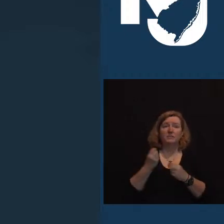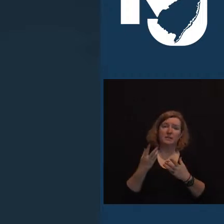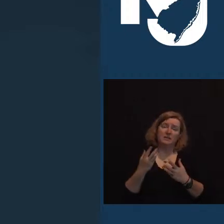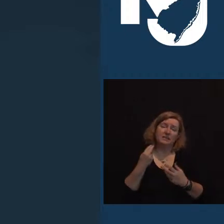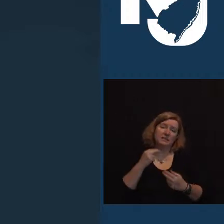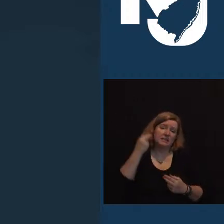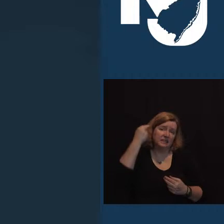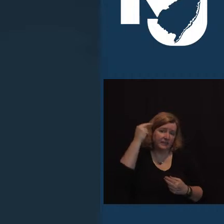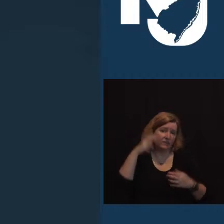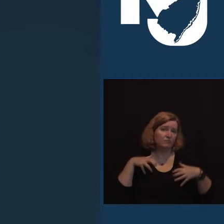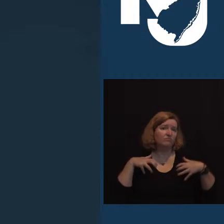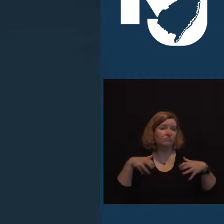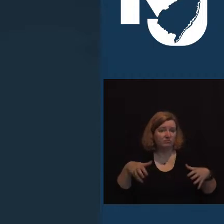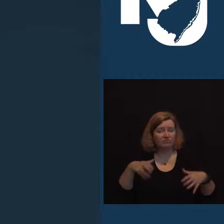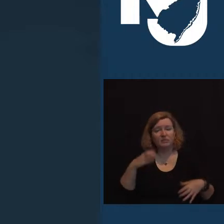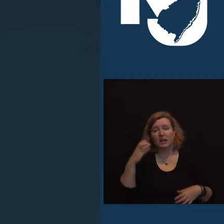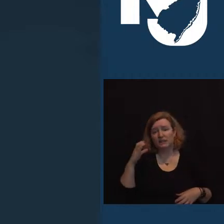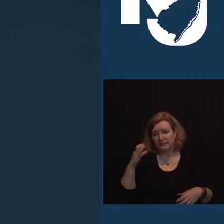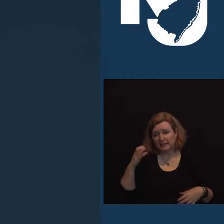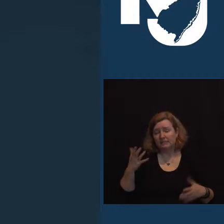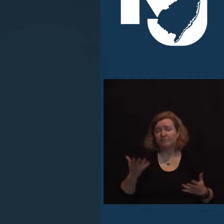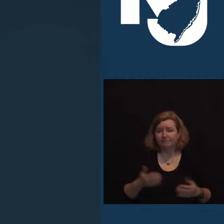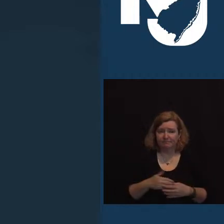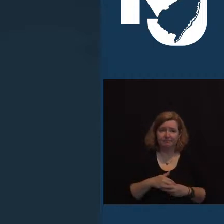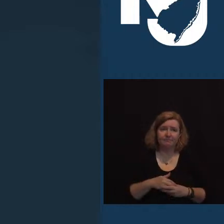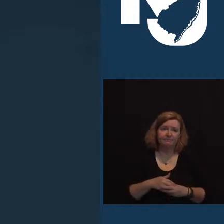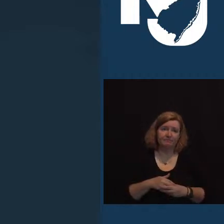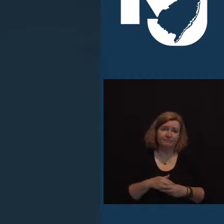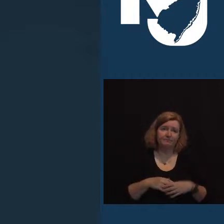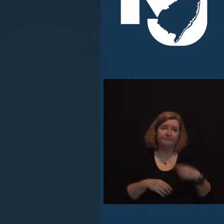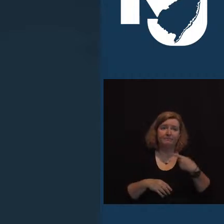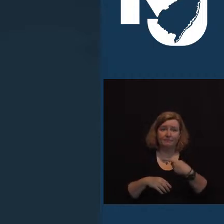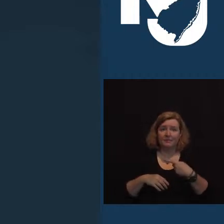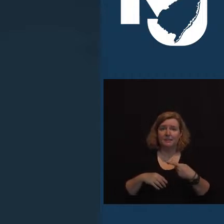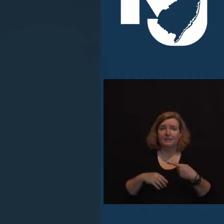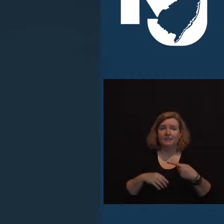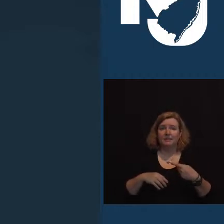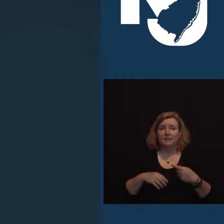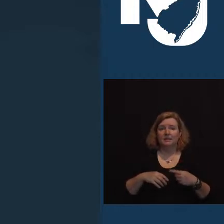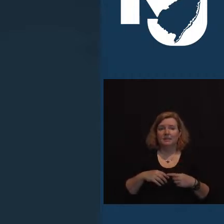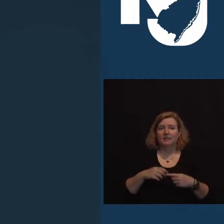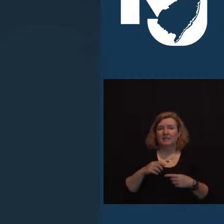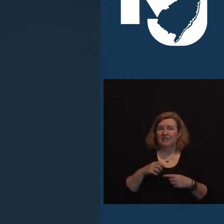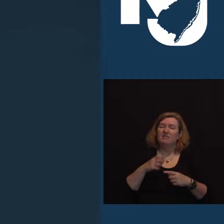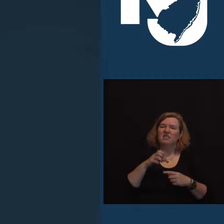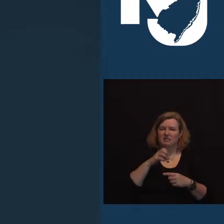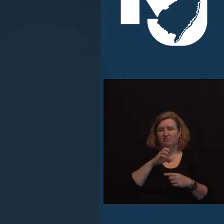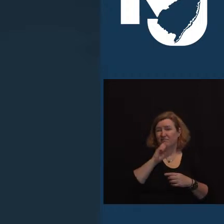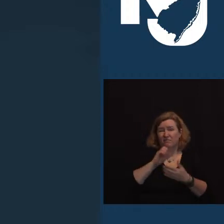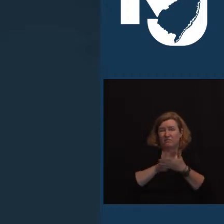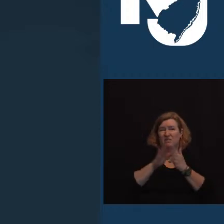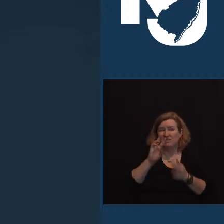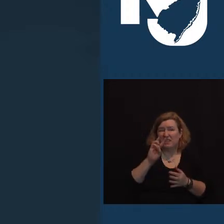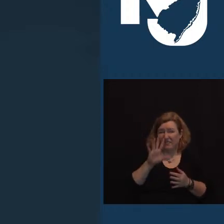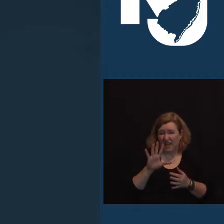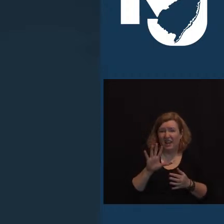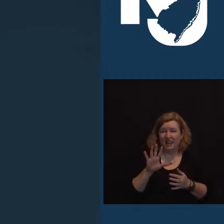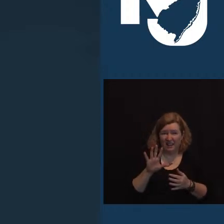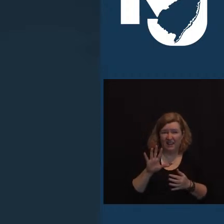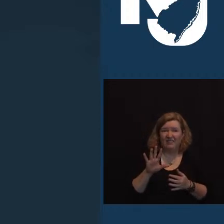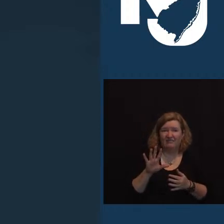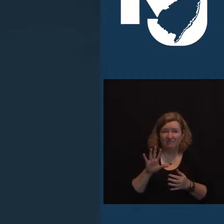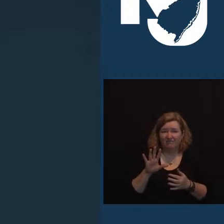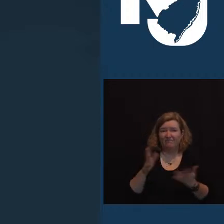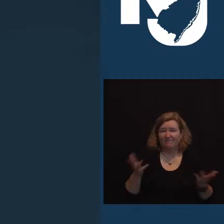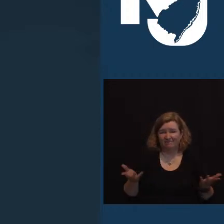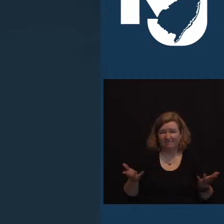cousins. Stefan, by the way, had just turned 65 years old when he passed. May God bless and watch over his memory and his